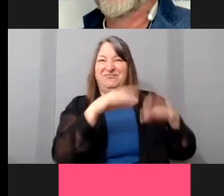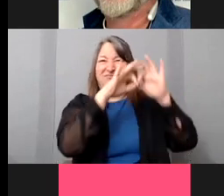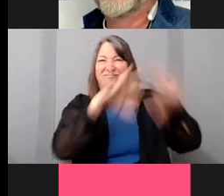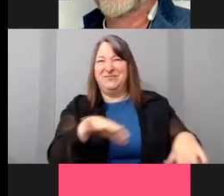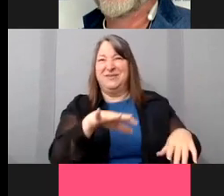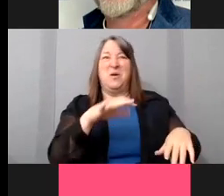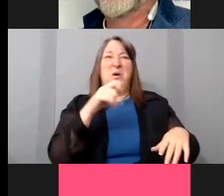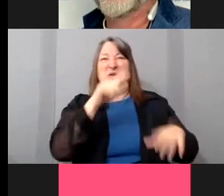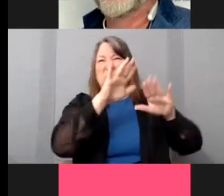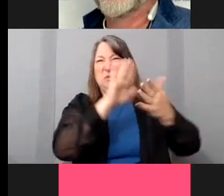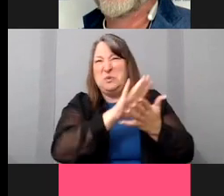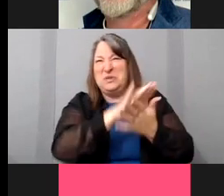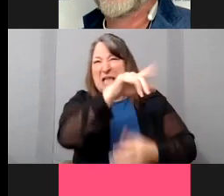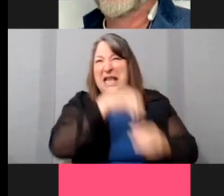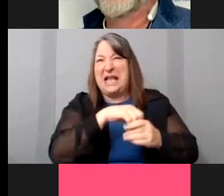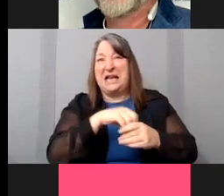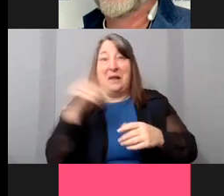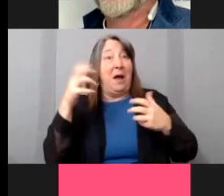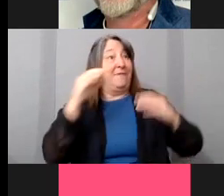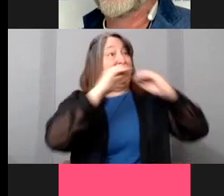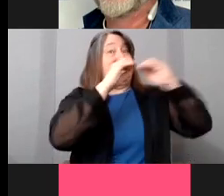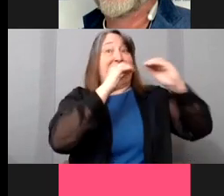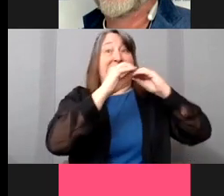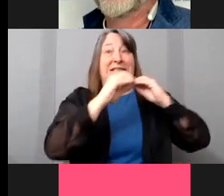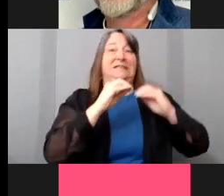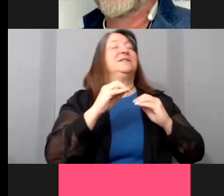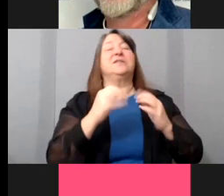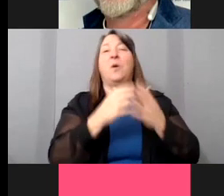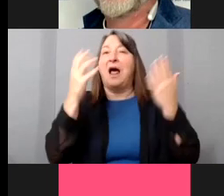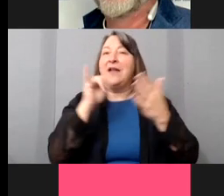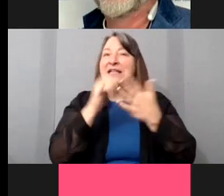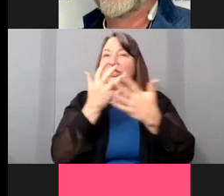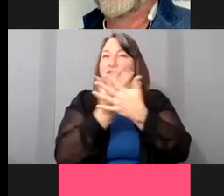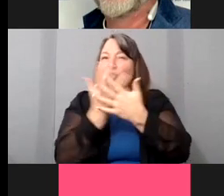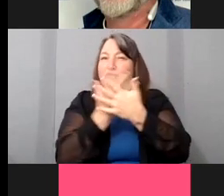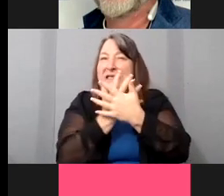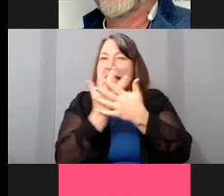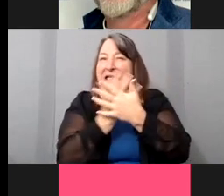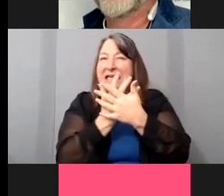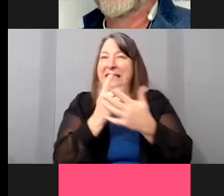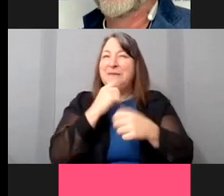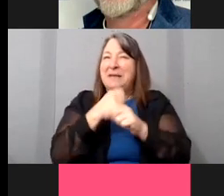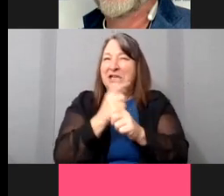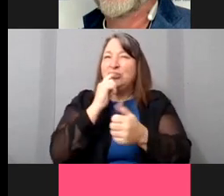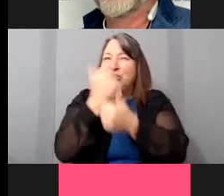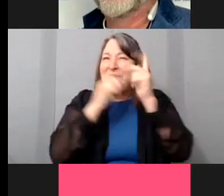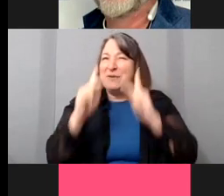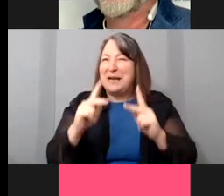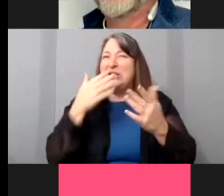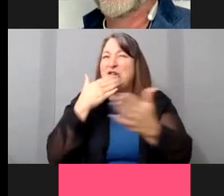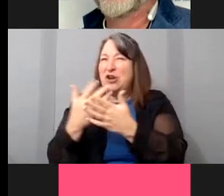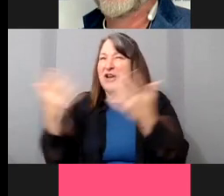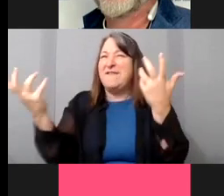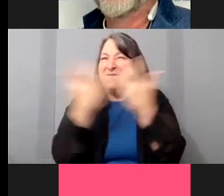and want to kind of come in and fix that, right? So a lot of this screening is around making sure that everyone's a good fit for what they're going to get in